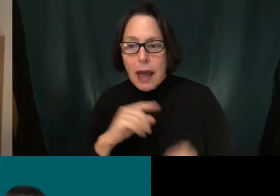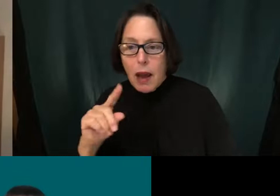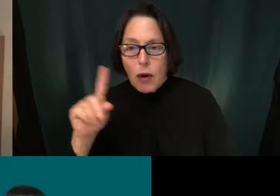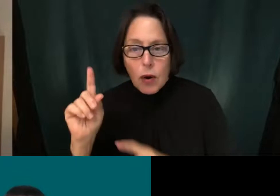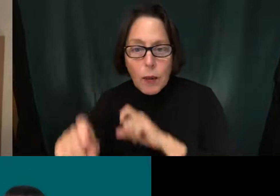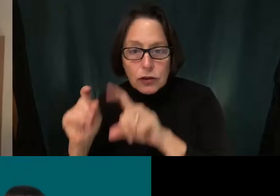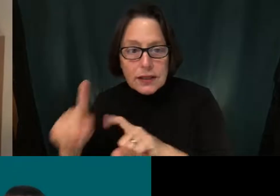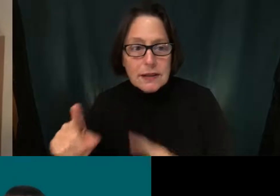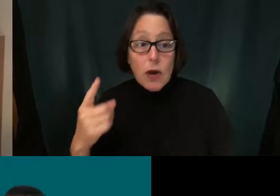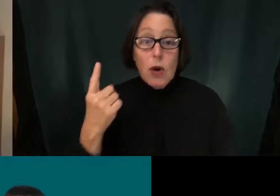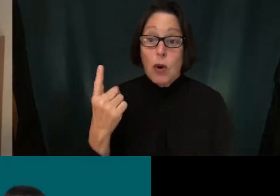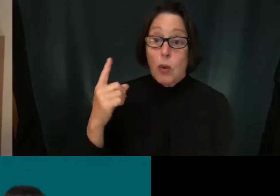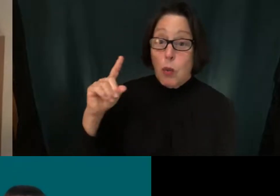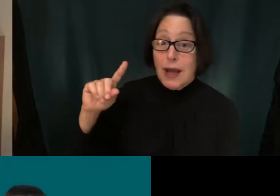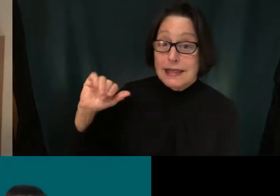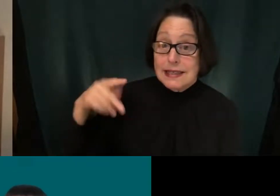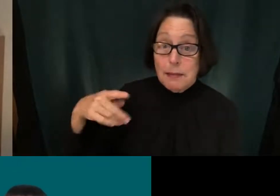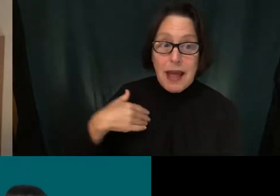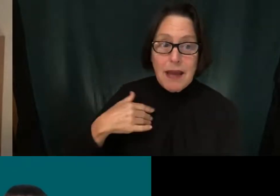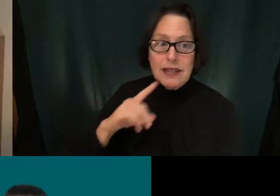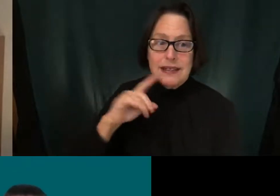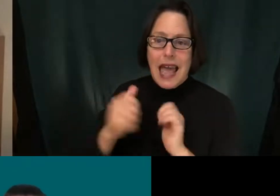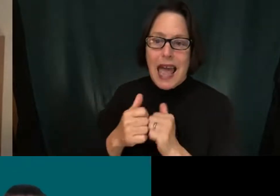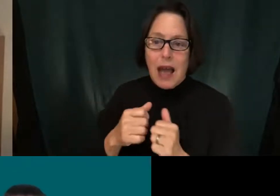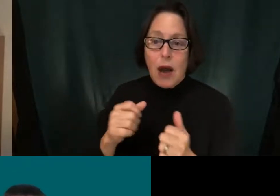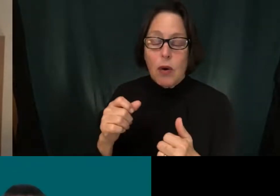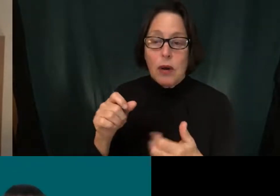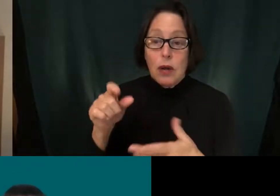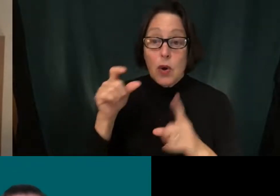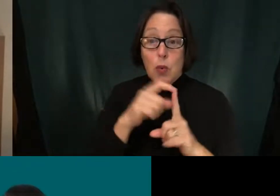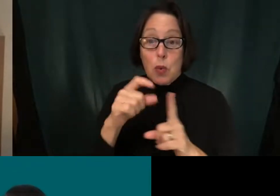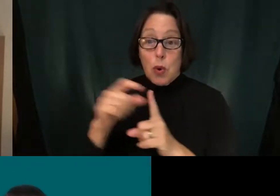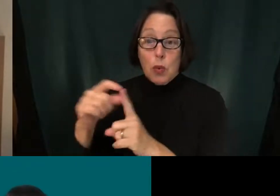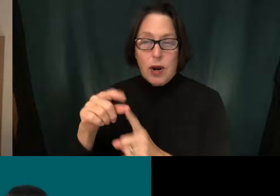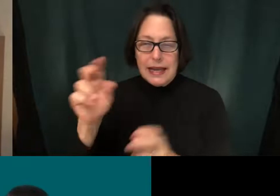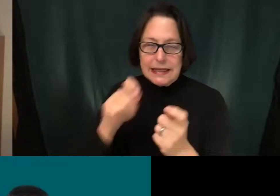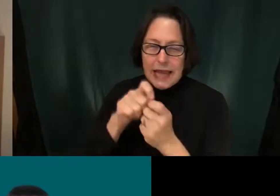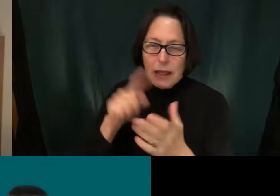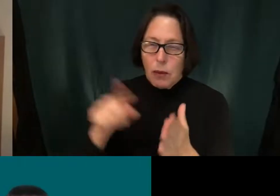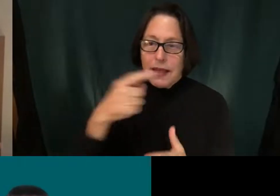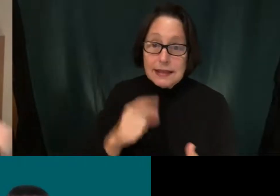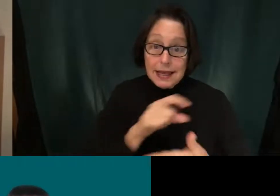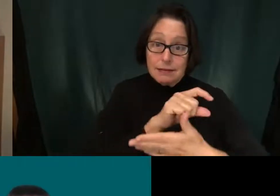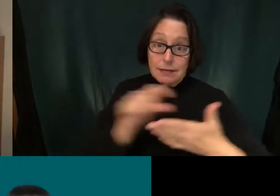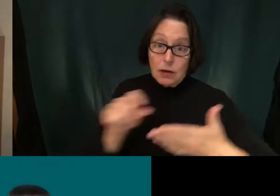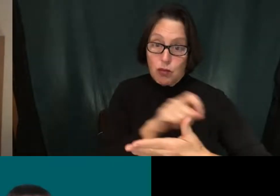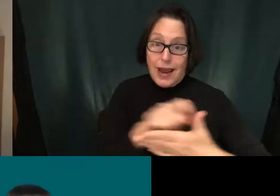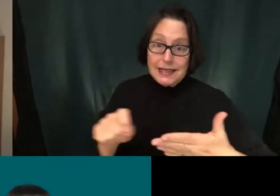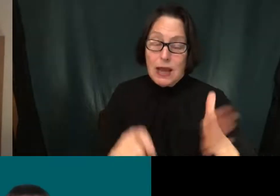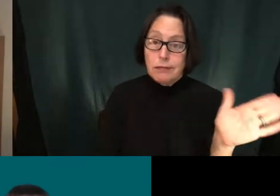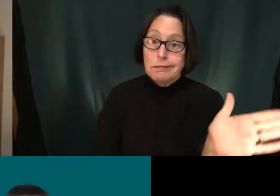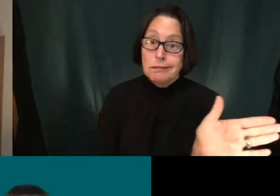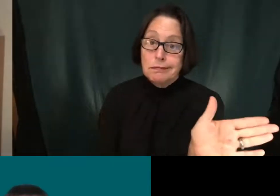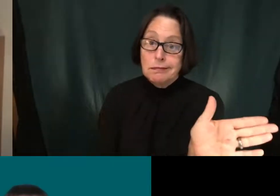I have is how to give verbatim evidence. So just writing down exactly what people say, and actually even